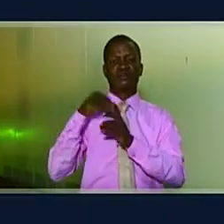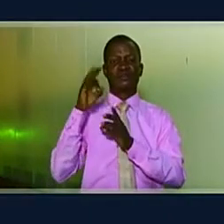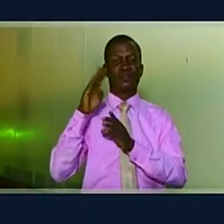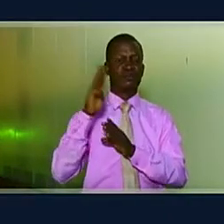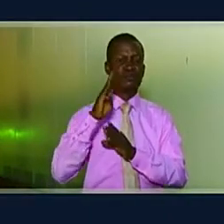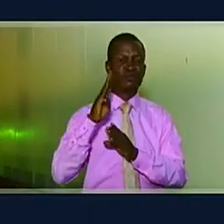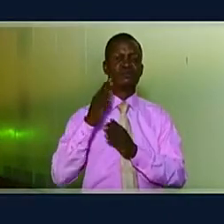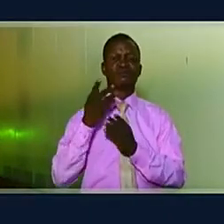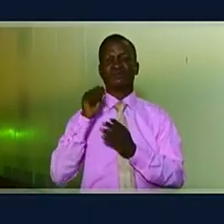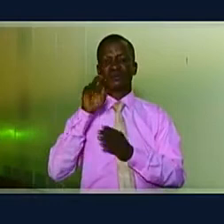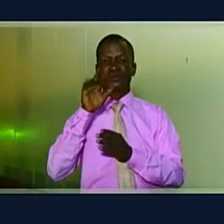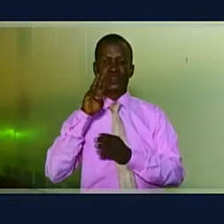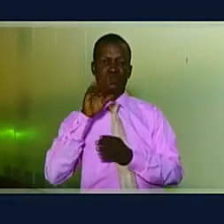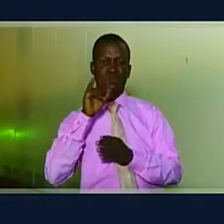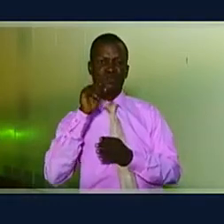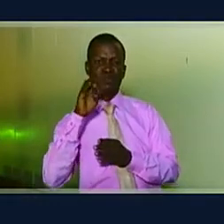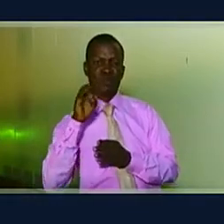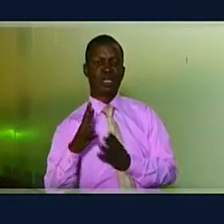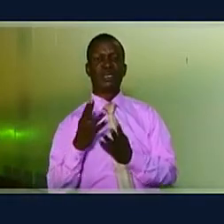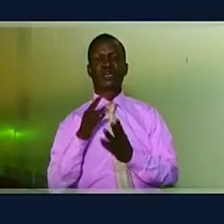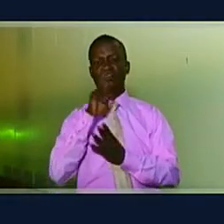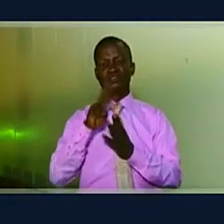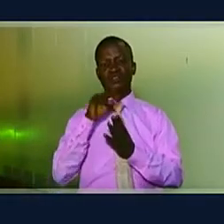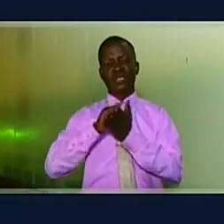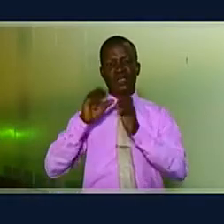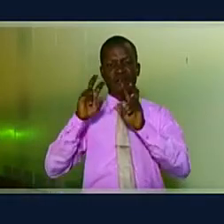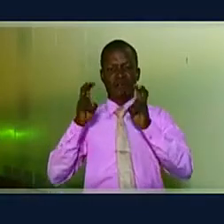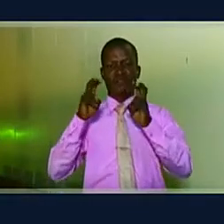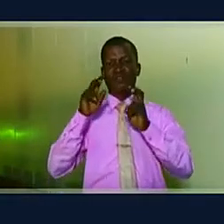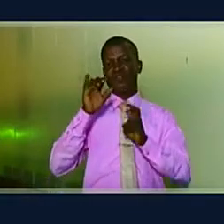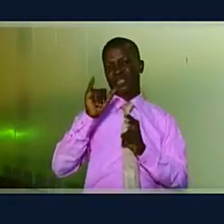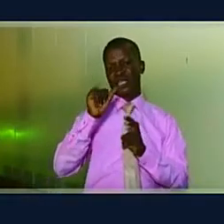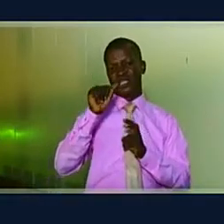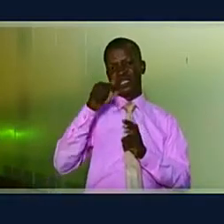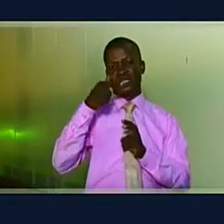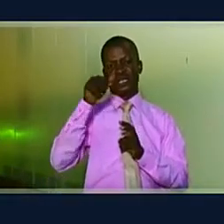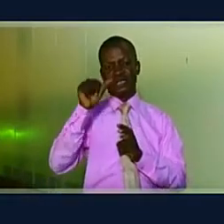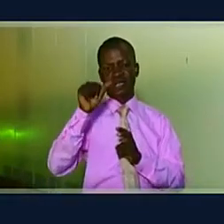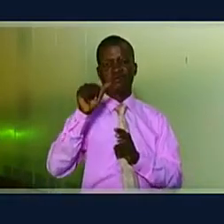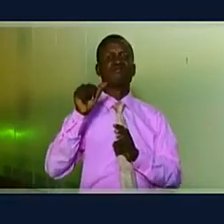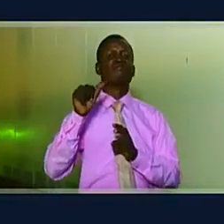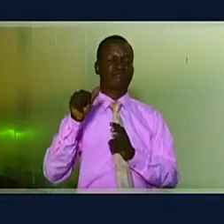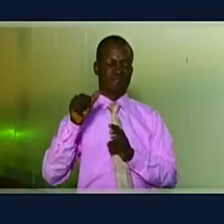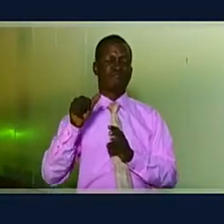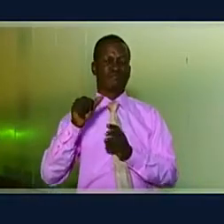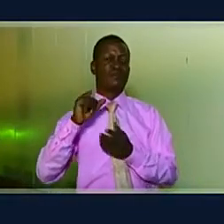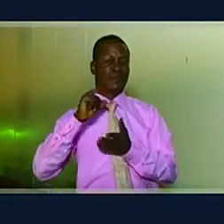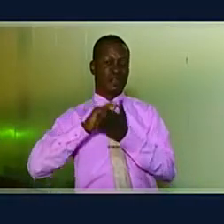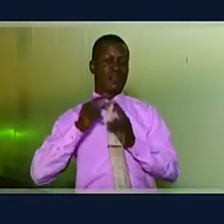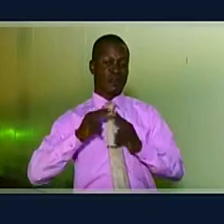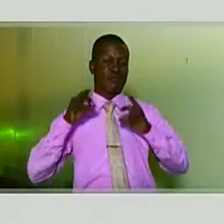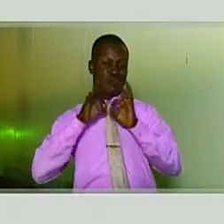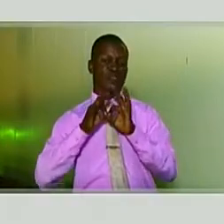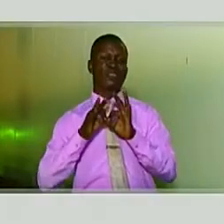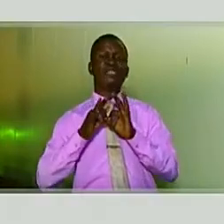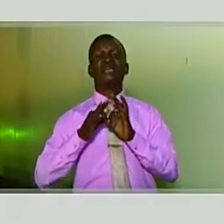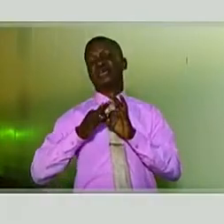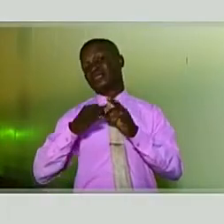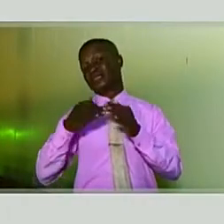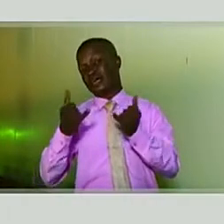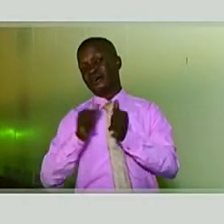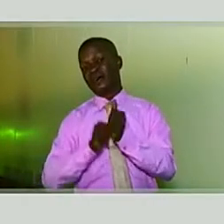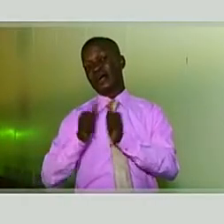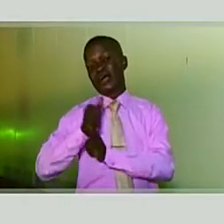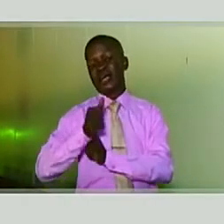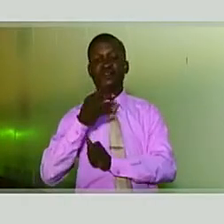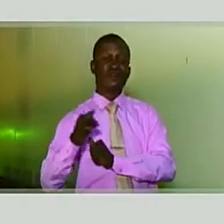handle, Yiaga, or also using the hashtag FixElectionsNG. This town hall is viewed across the world and aired on Radio